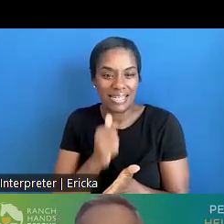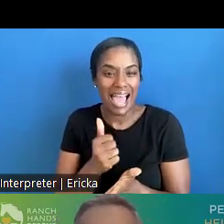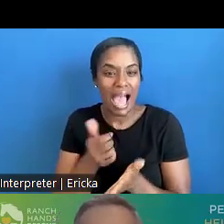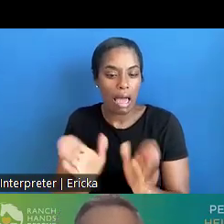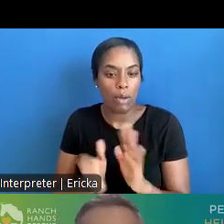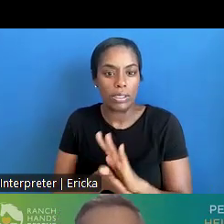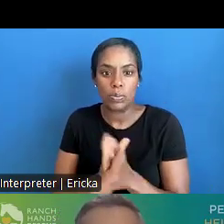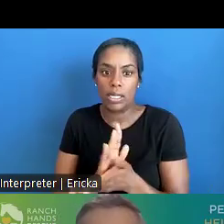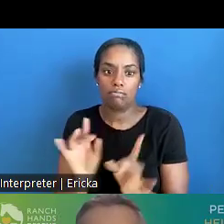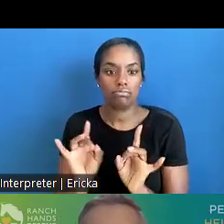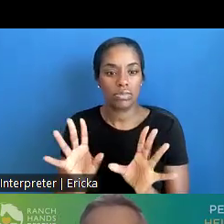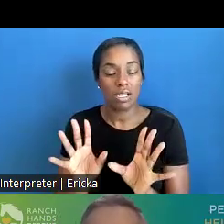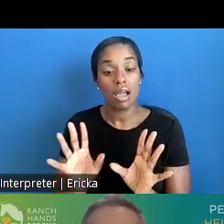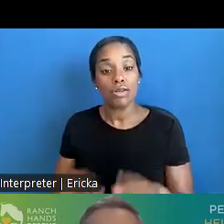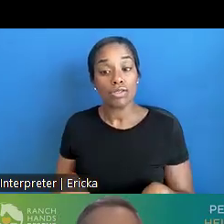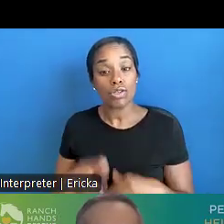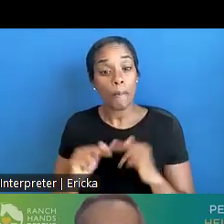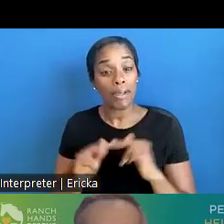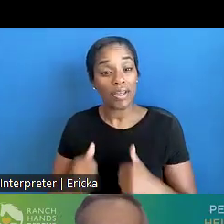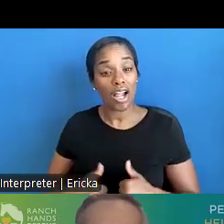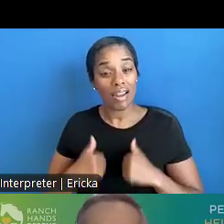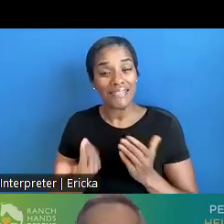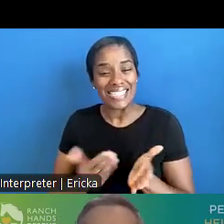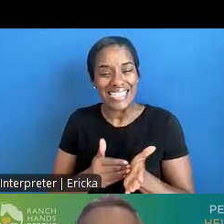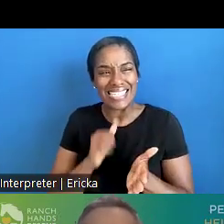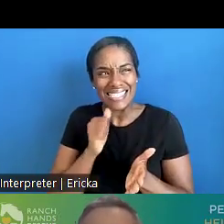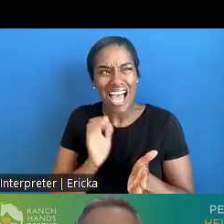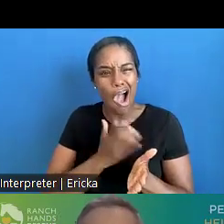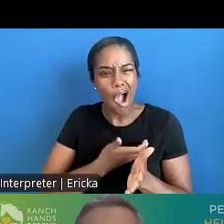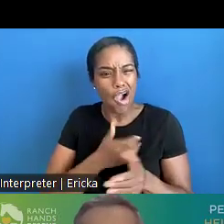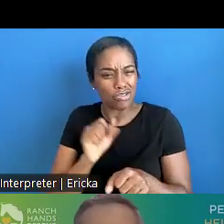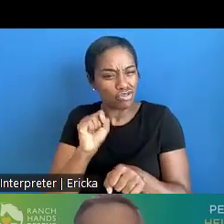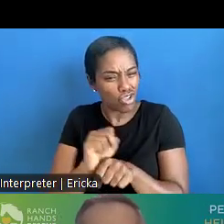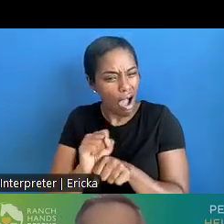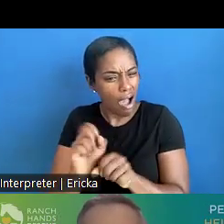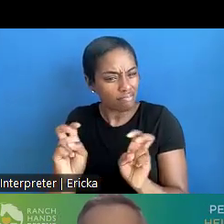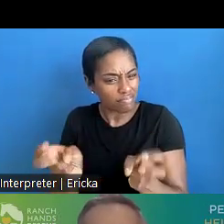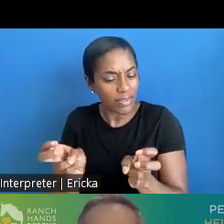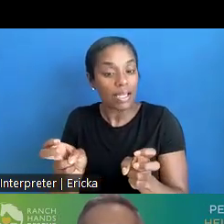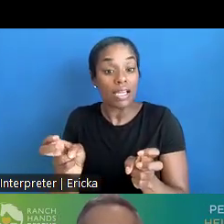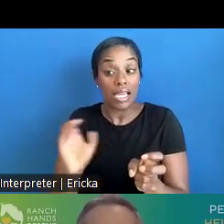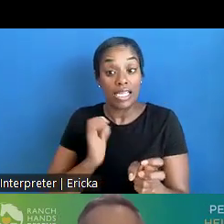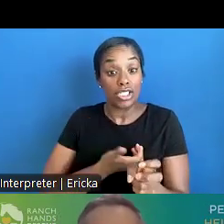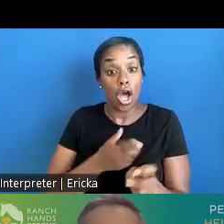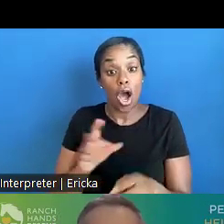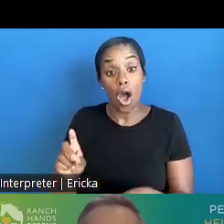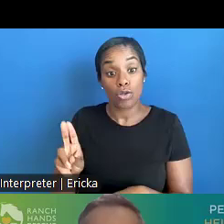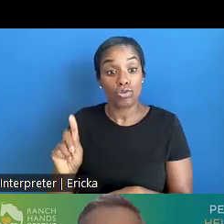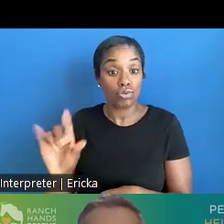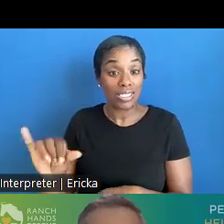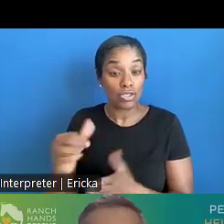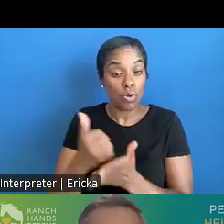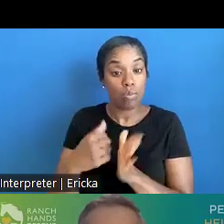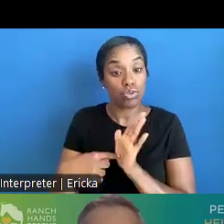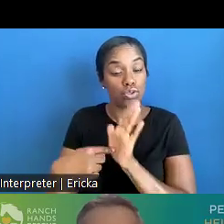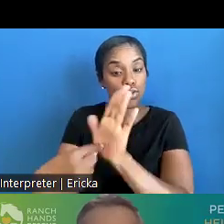is not our job, so to speak. It's part of our duty to help show them that. But at the end of the day, the point